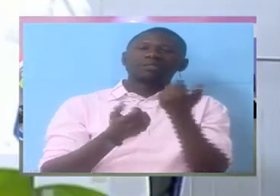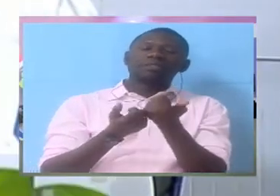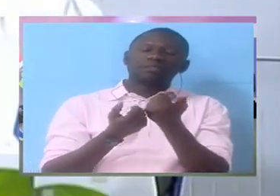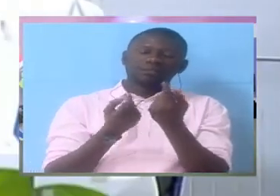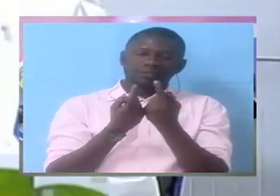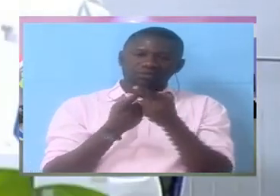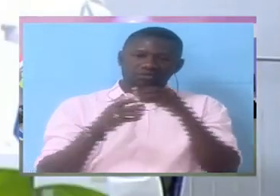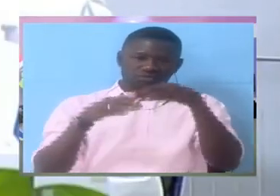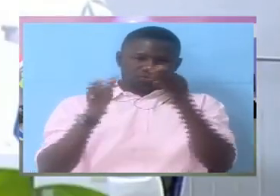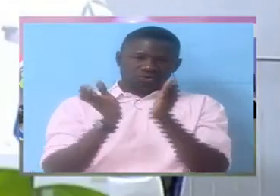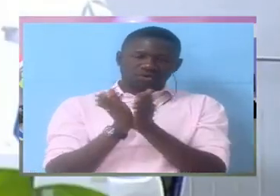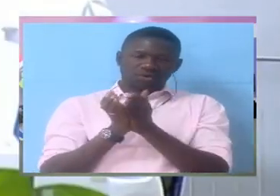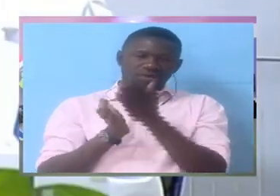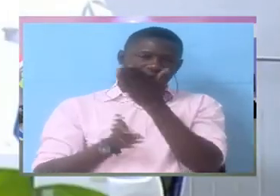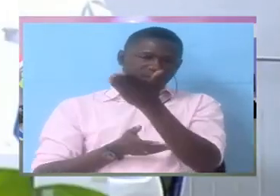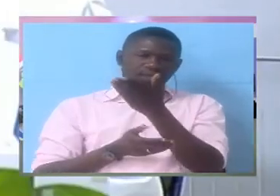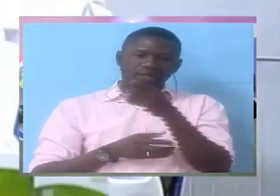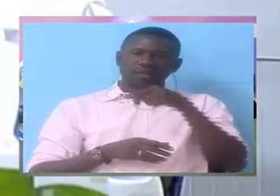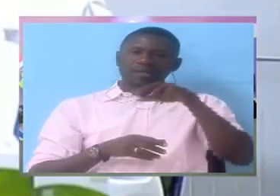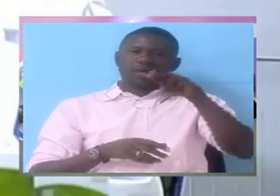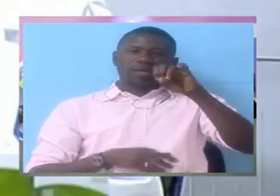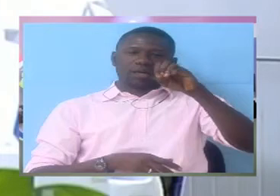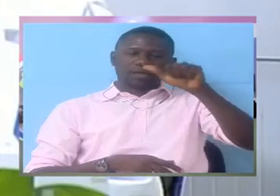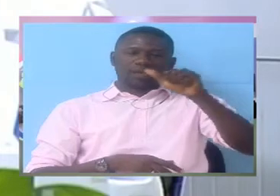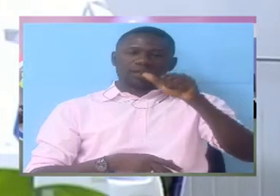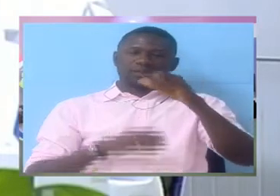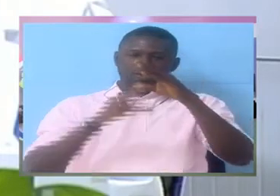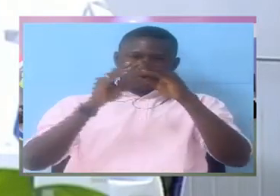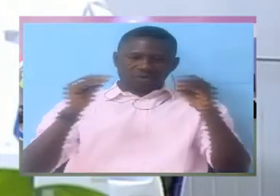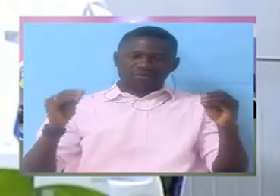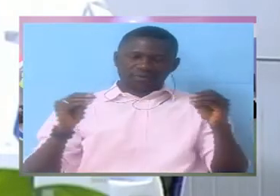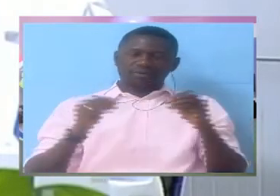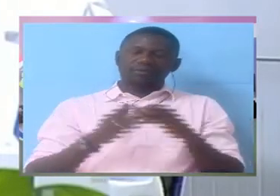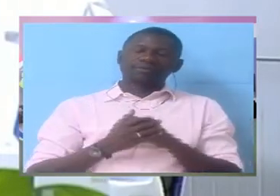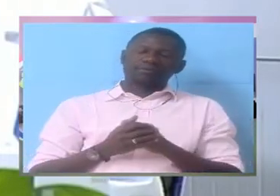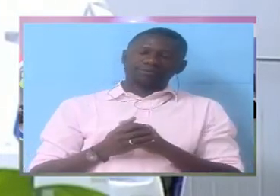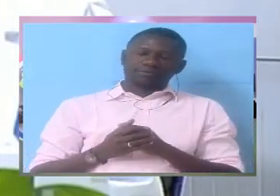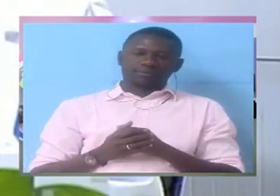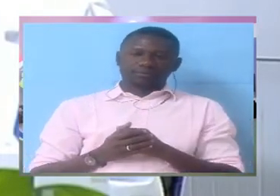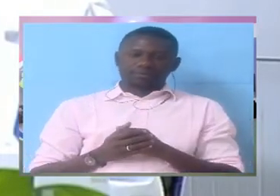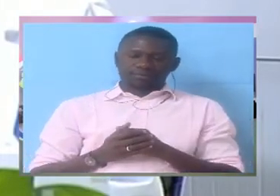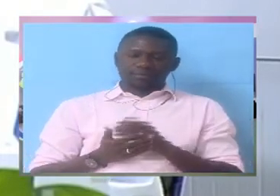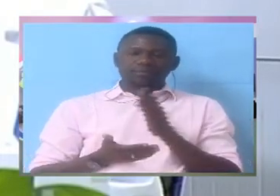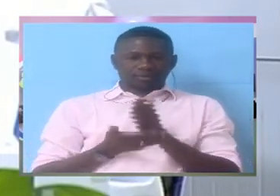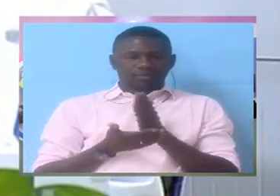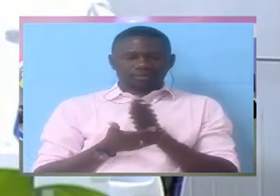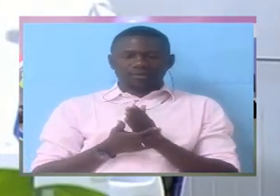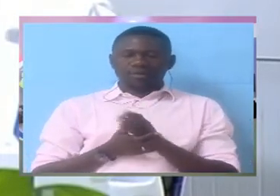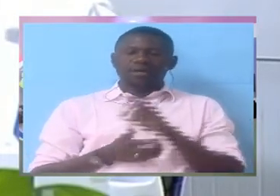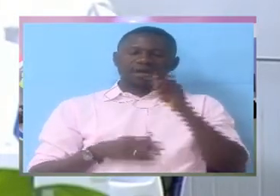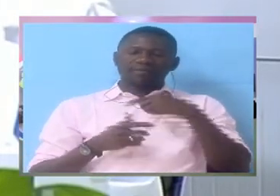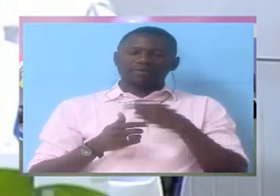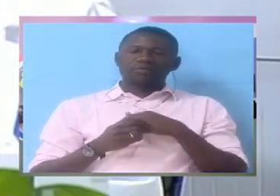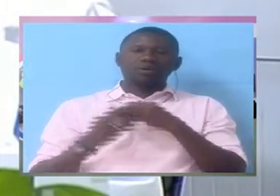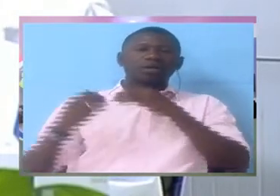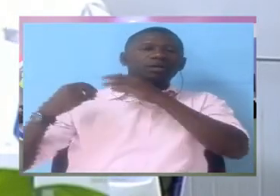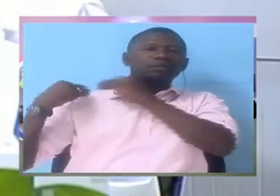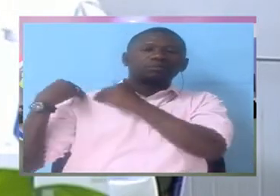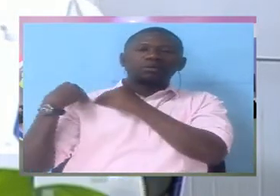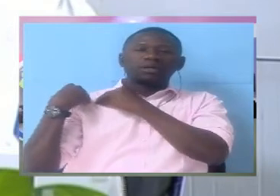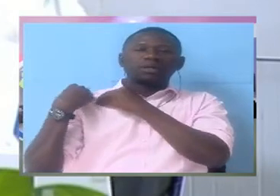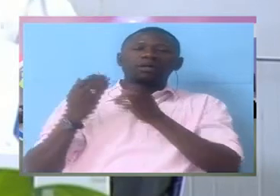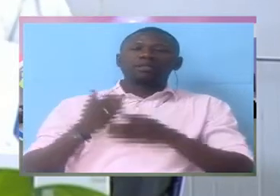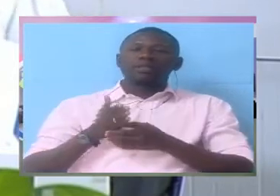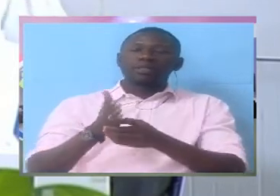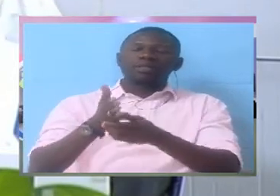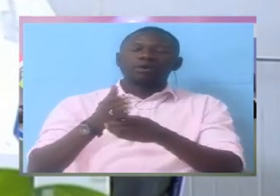espionage unit. Exactly. To nyala. And you also became commanding officer for operation. In Arna, commanding